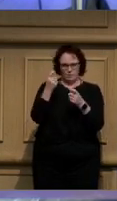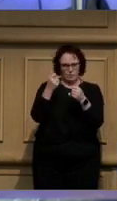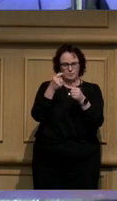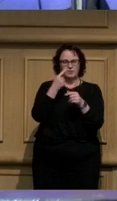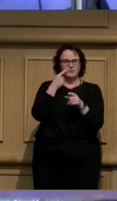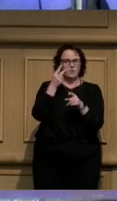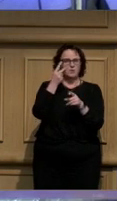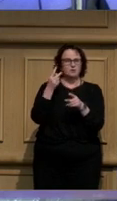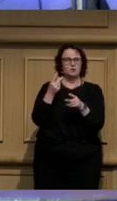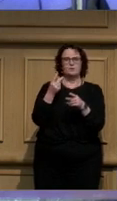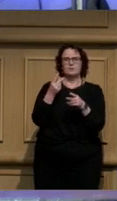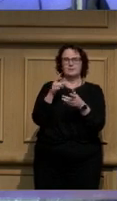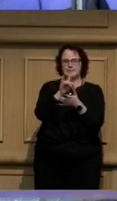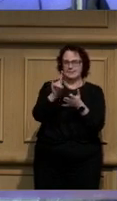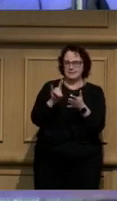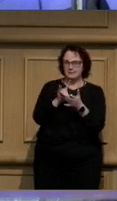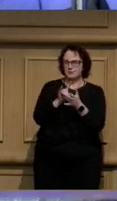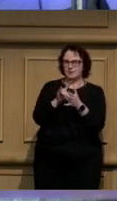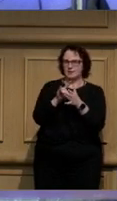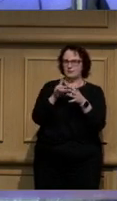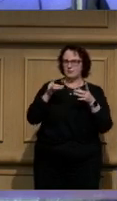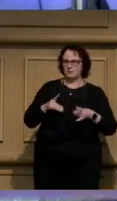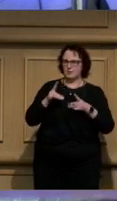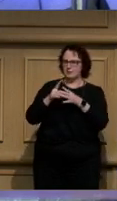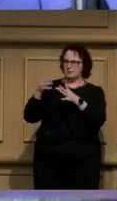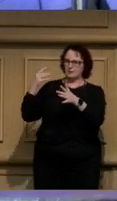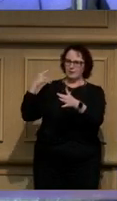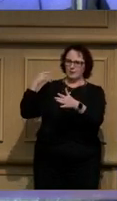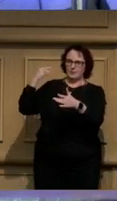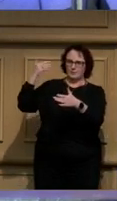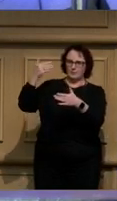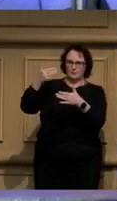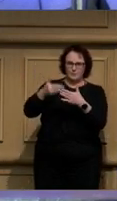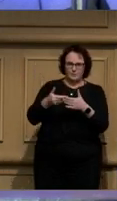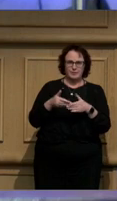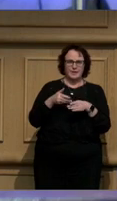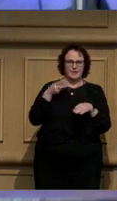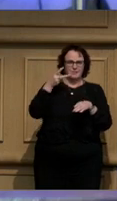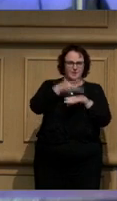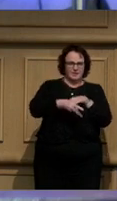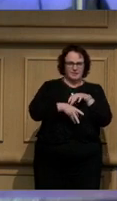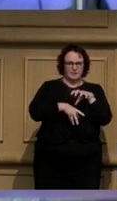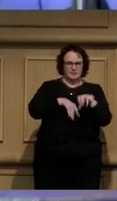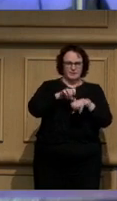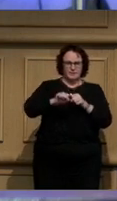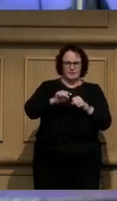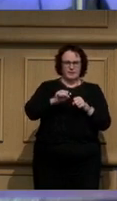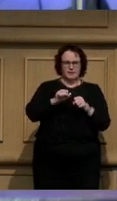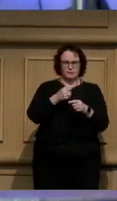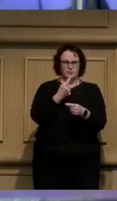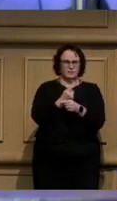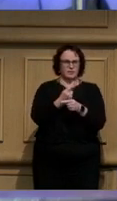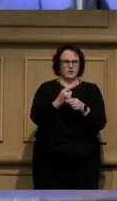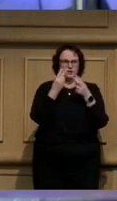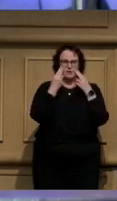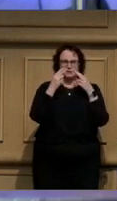history of civilization is invading territory, destroying the indigenous population, taking